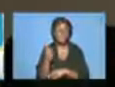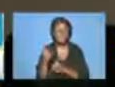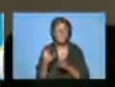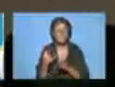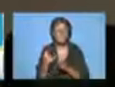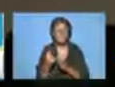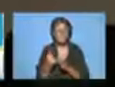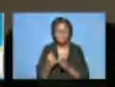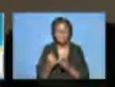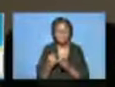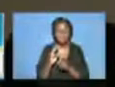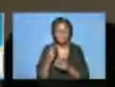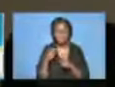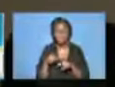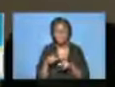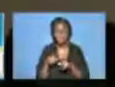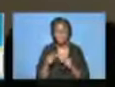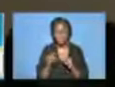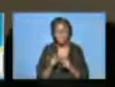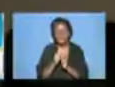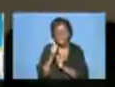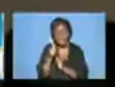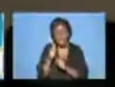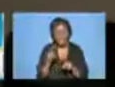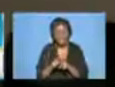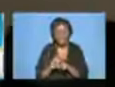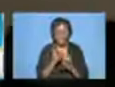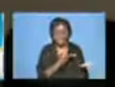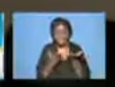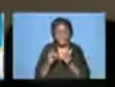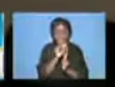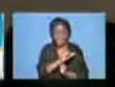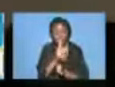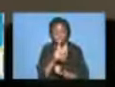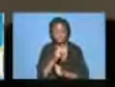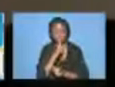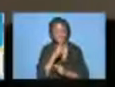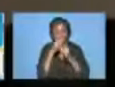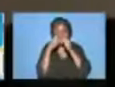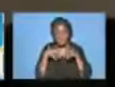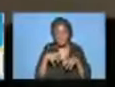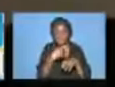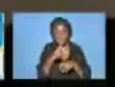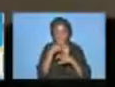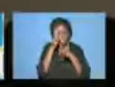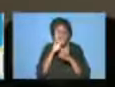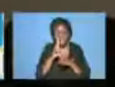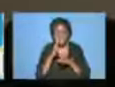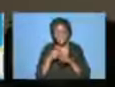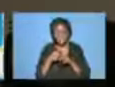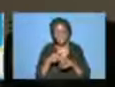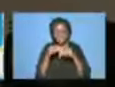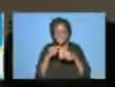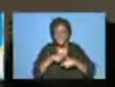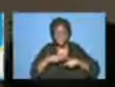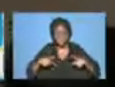here, and this is, you know, we go as far as we take each other, so, you know, it's truly a blessing and an honor, you know, just to put that Bahamas across your chest and know